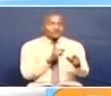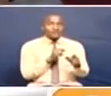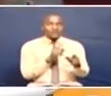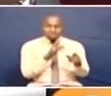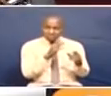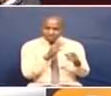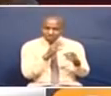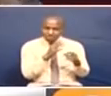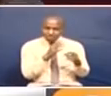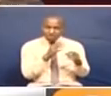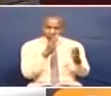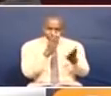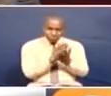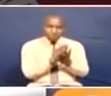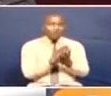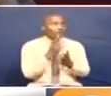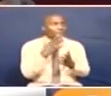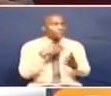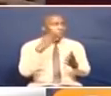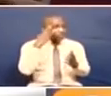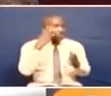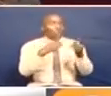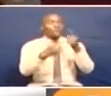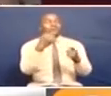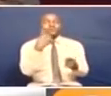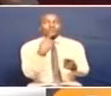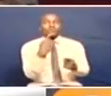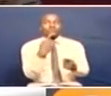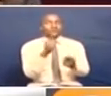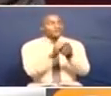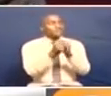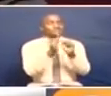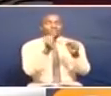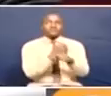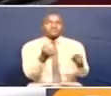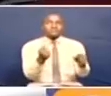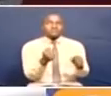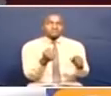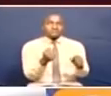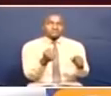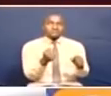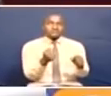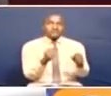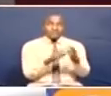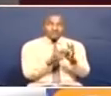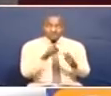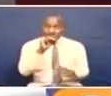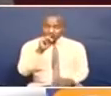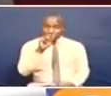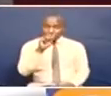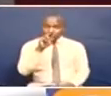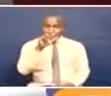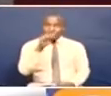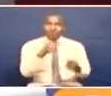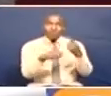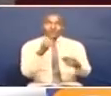obvious, visible will of the people is then changed because of that means that despite the fact that Mutula won, and